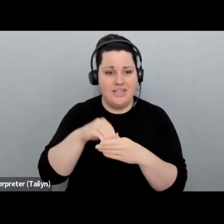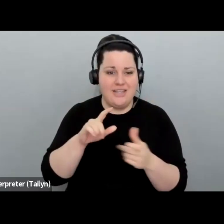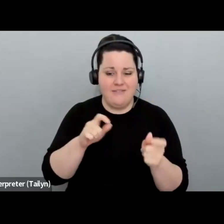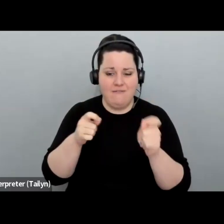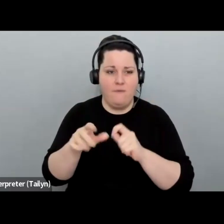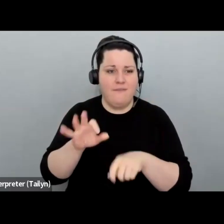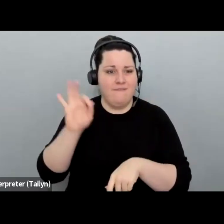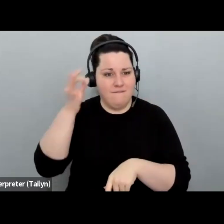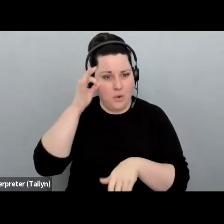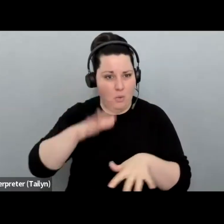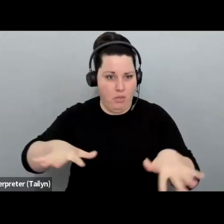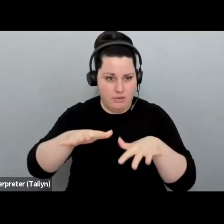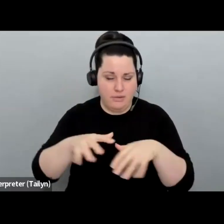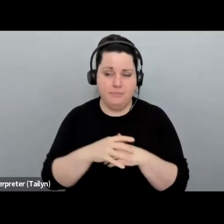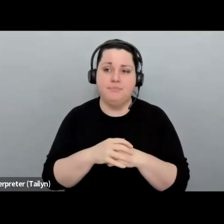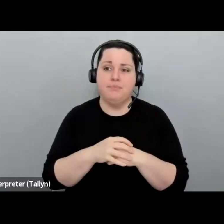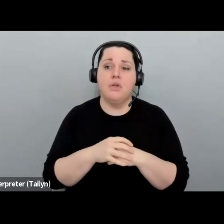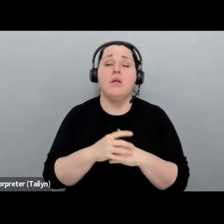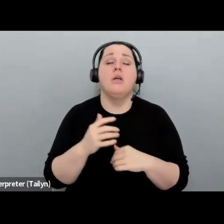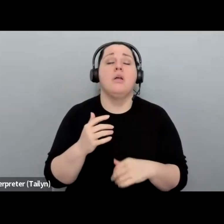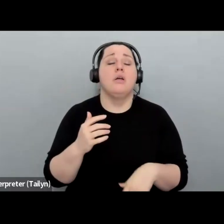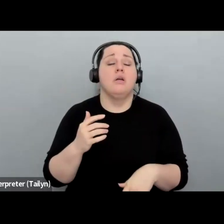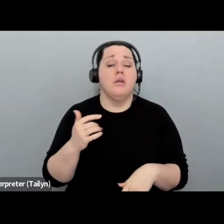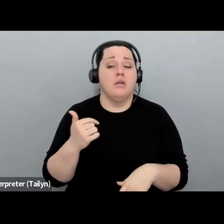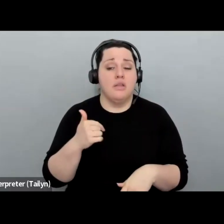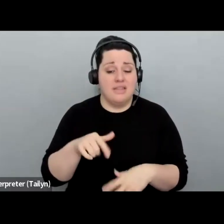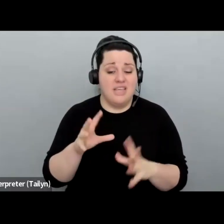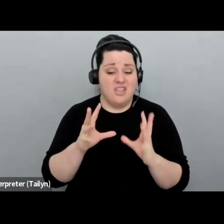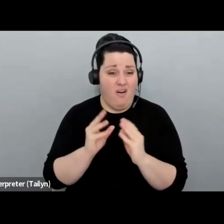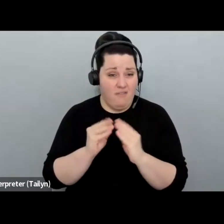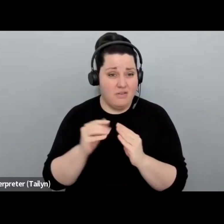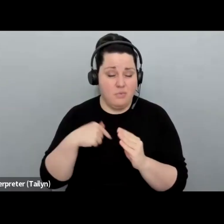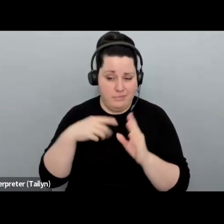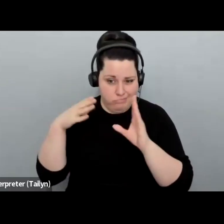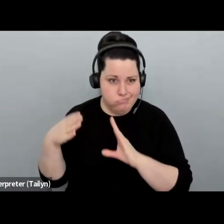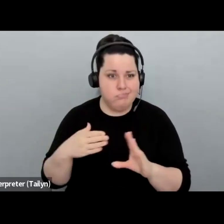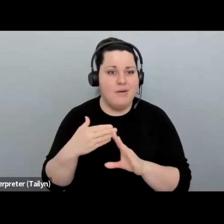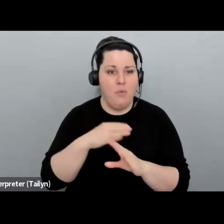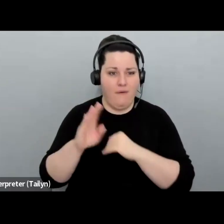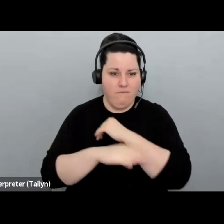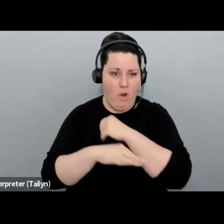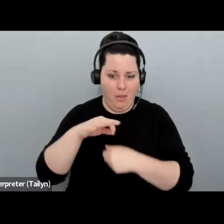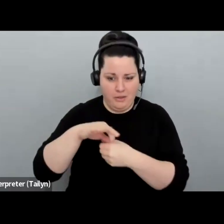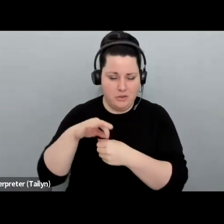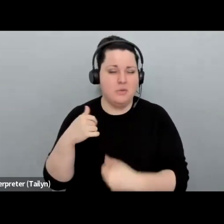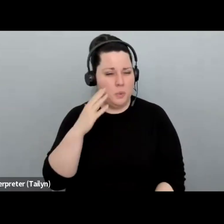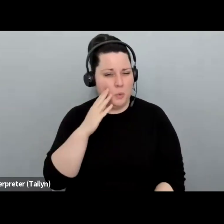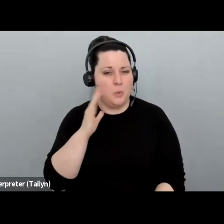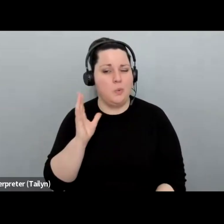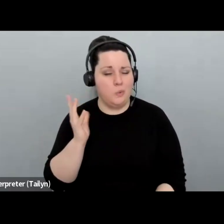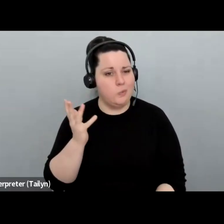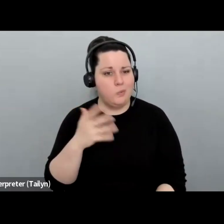Landscape. As we were planning for this year's conference before the fall elections, we knew that there would be a lot